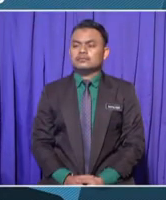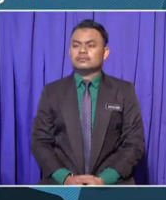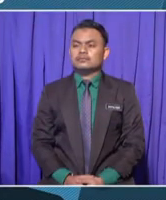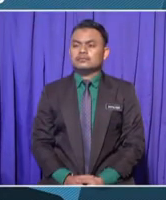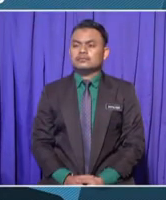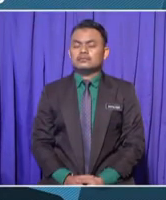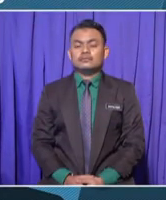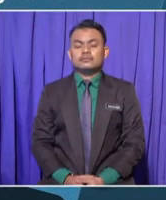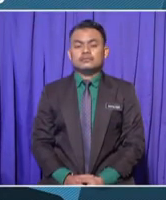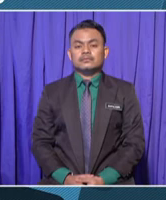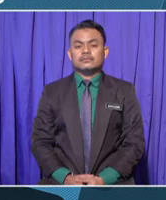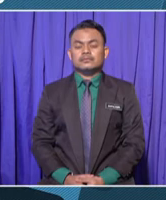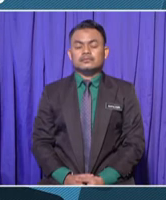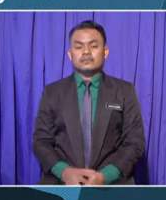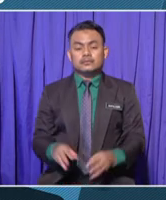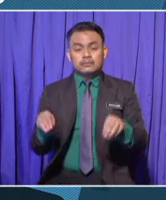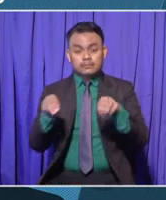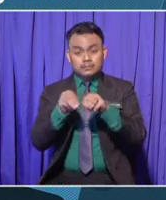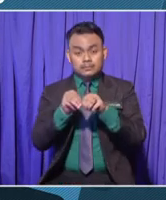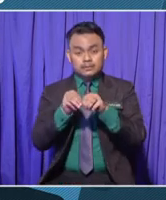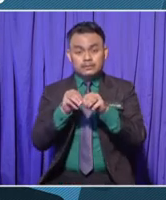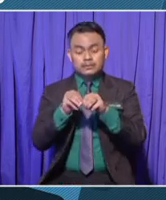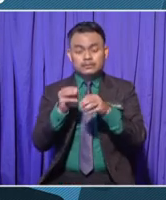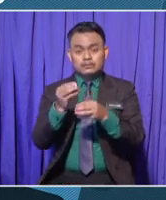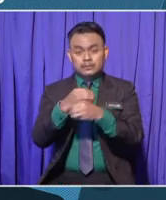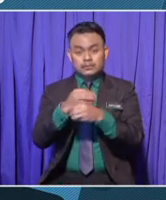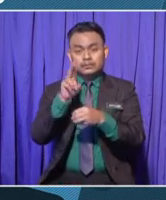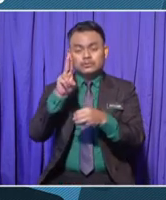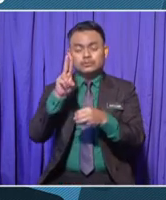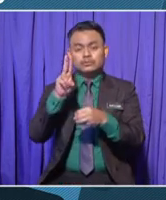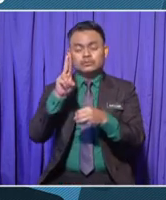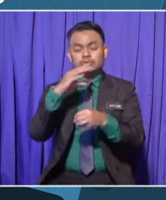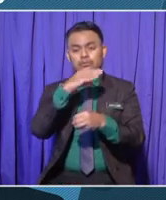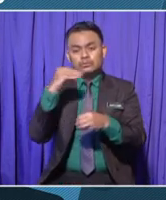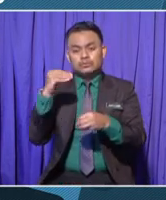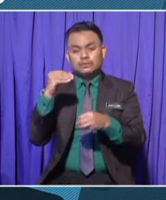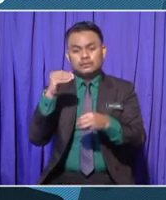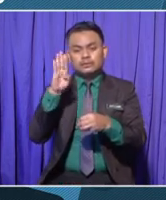The U-shaped magnet and the bar magnet can attract the